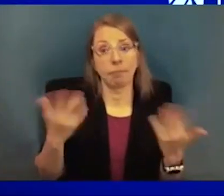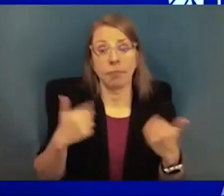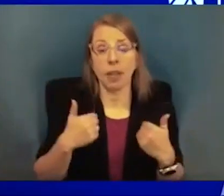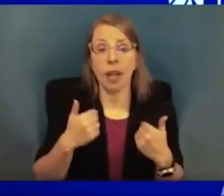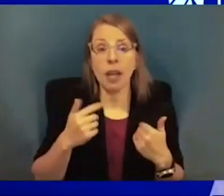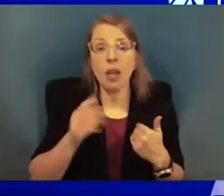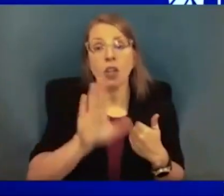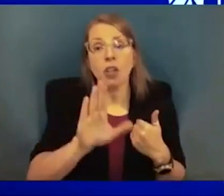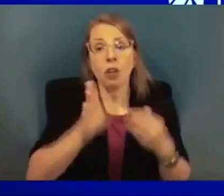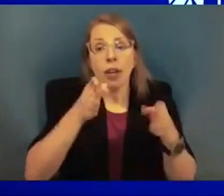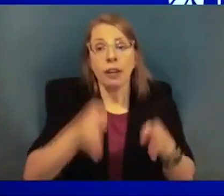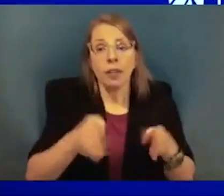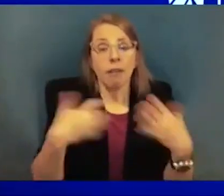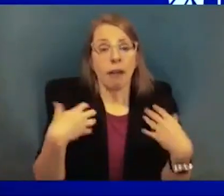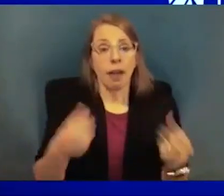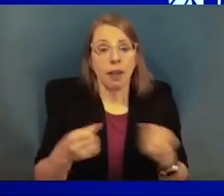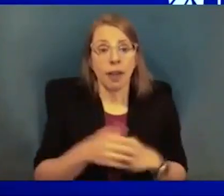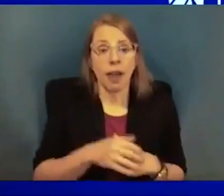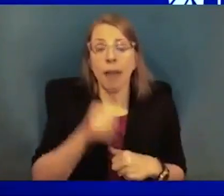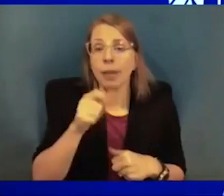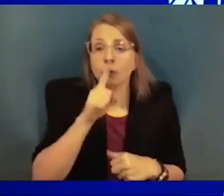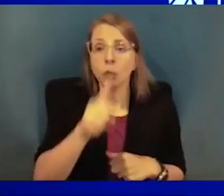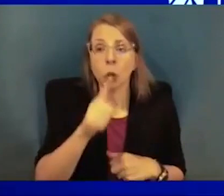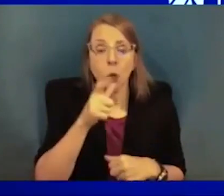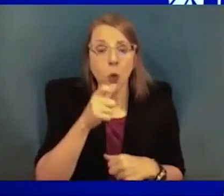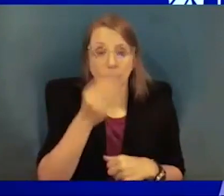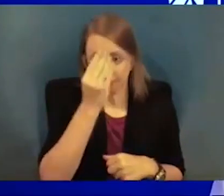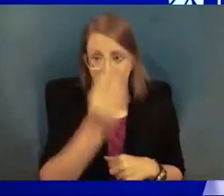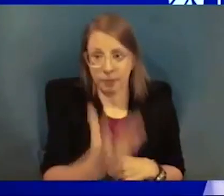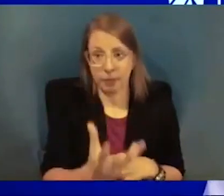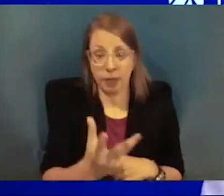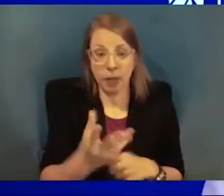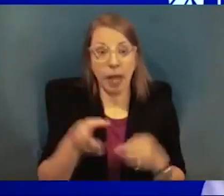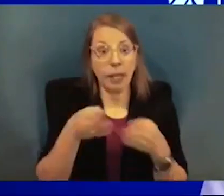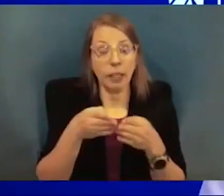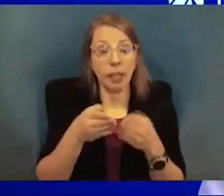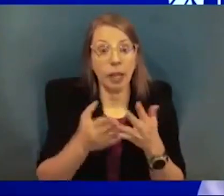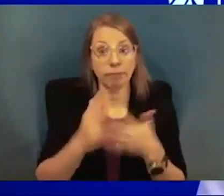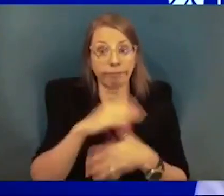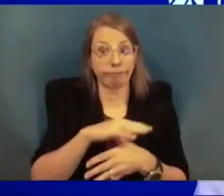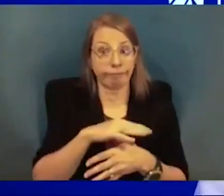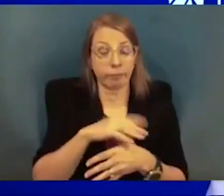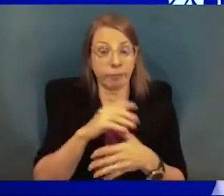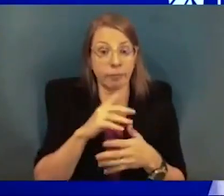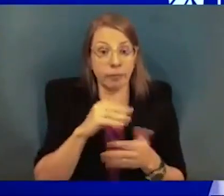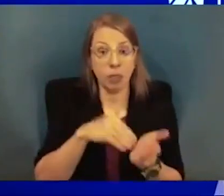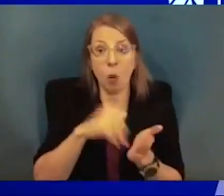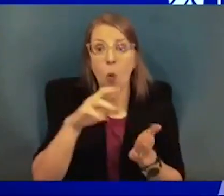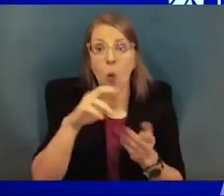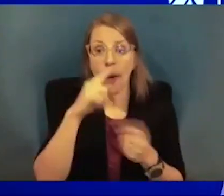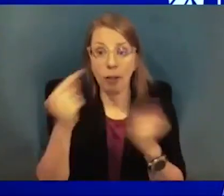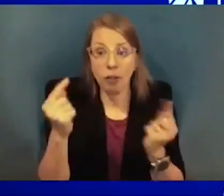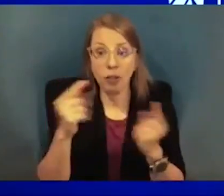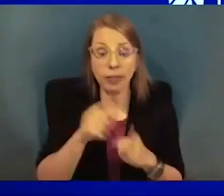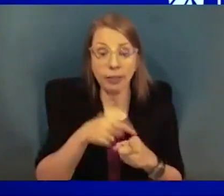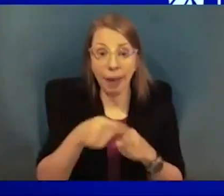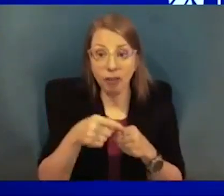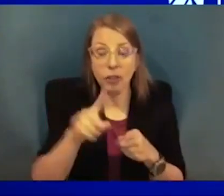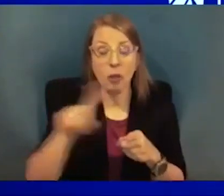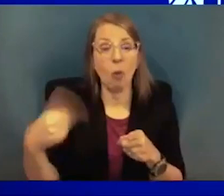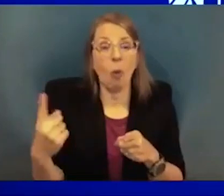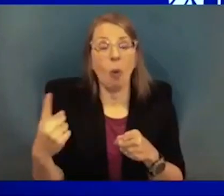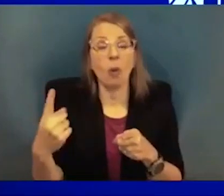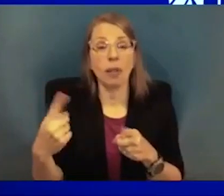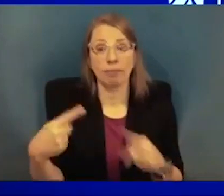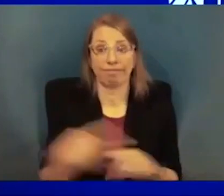health. I'm not sure who told you that. Was it a general practitioner? Are you seeing an allergy specialist? Right now, the only contraindication